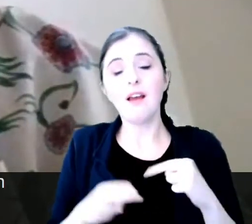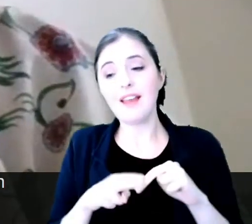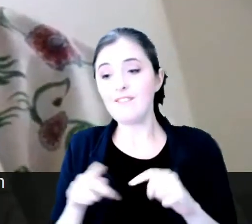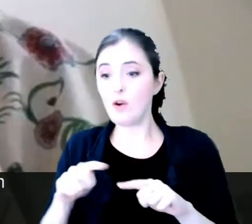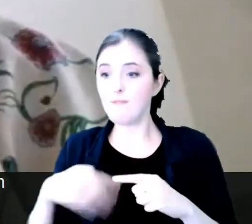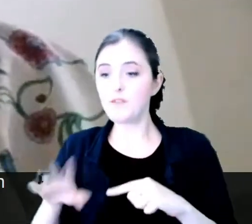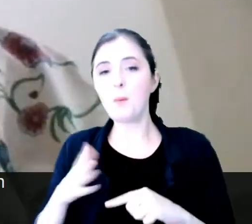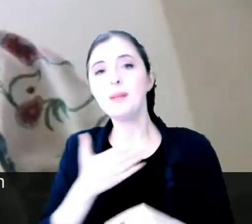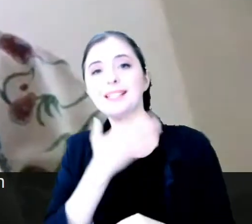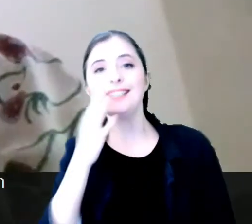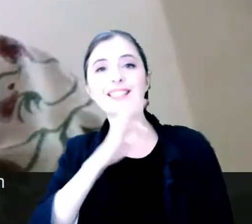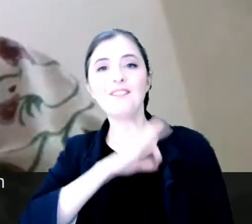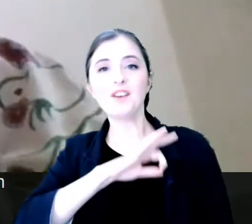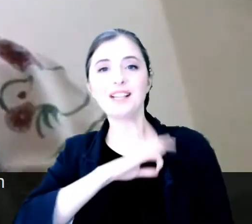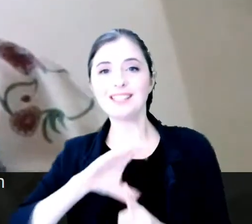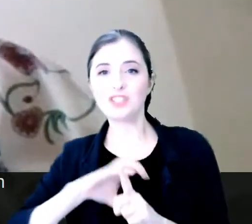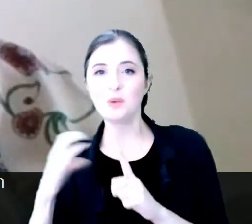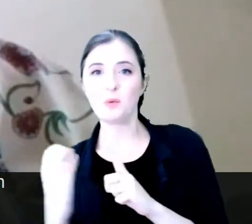disadvantaged communities?